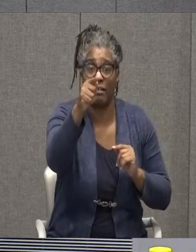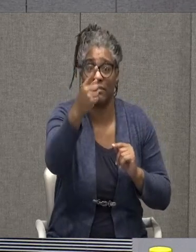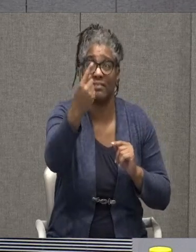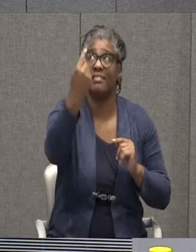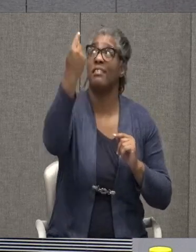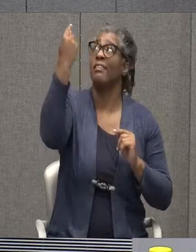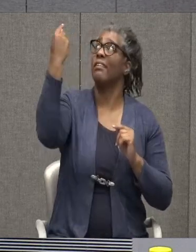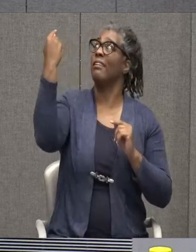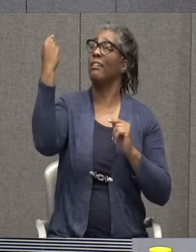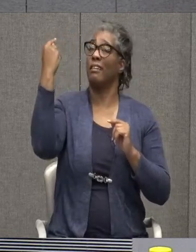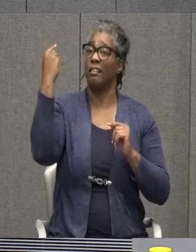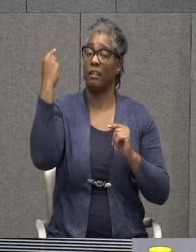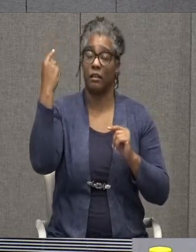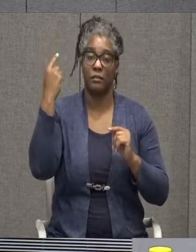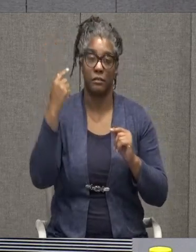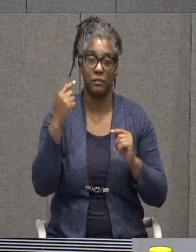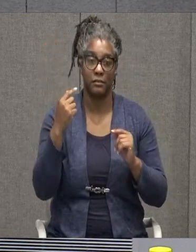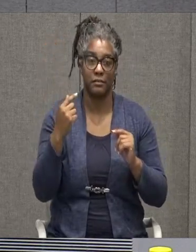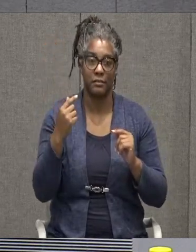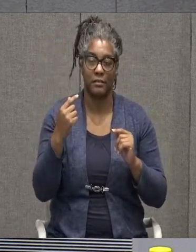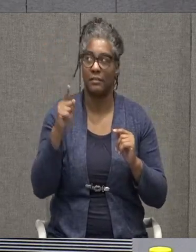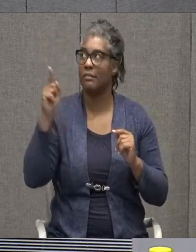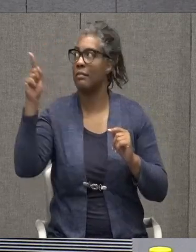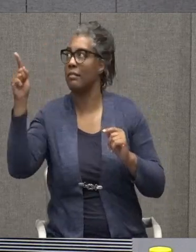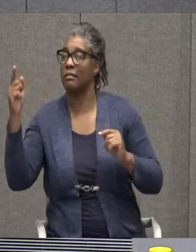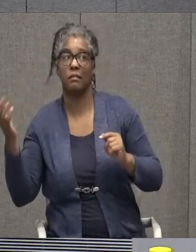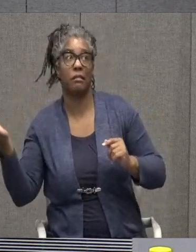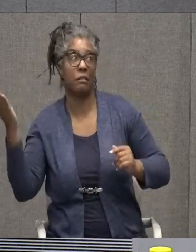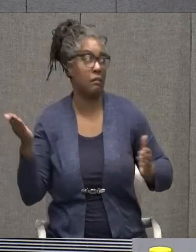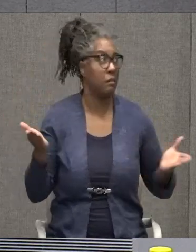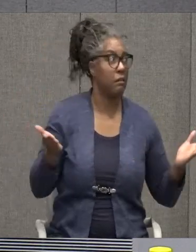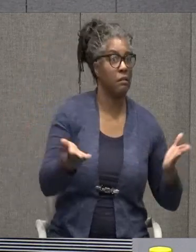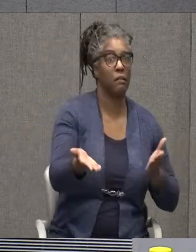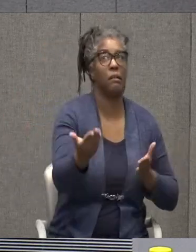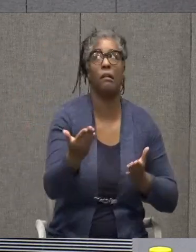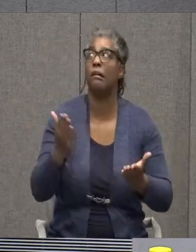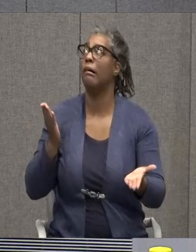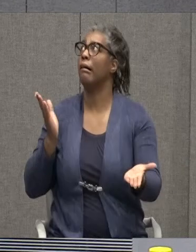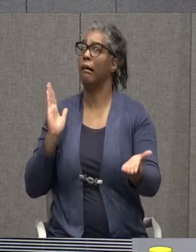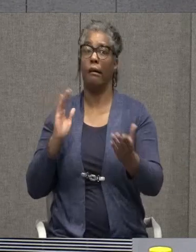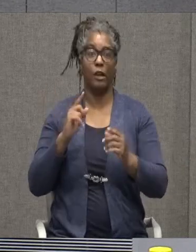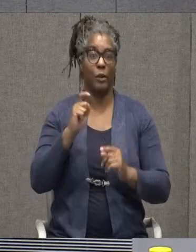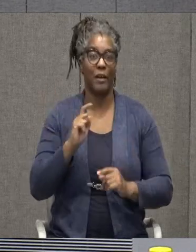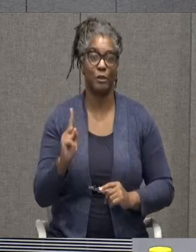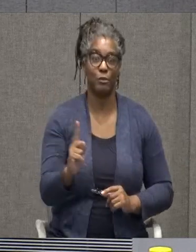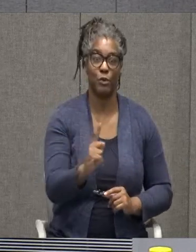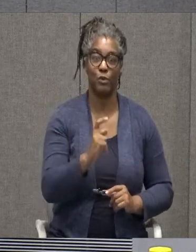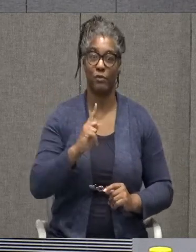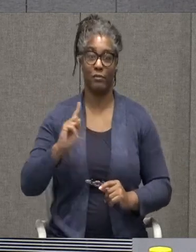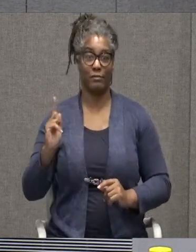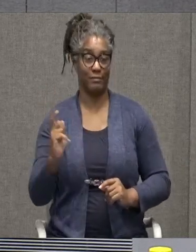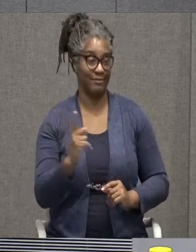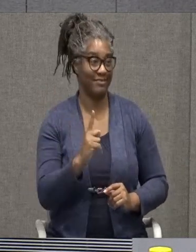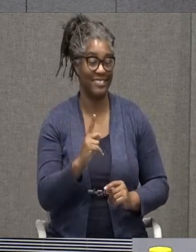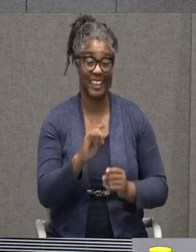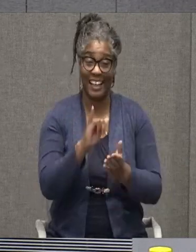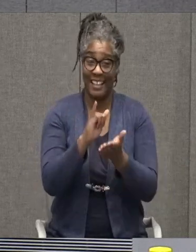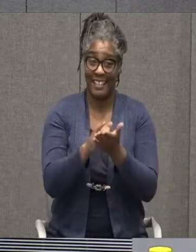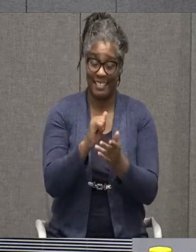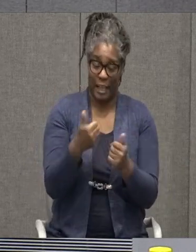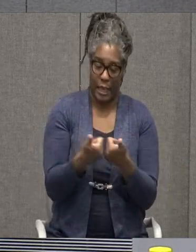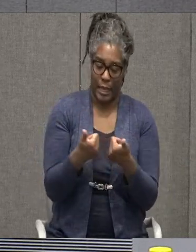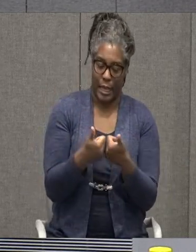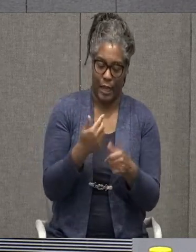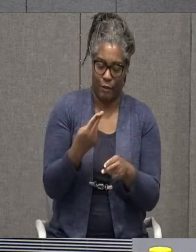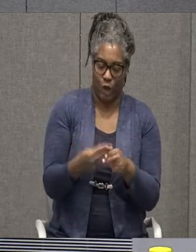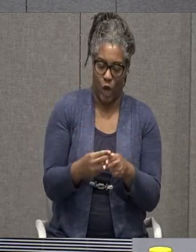one would go behind me or to the side of me. So that game, keep it up. It's a lot of fun.